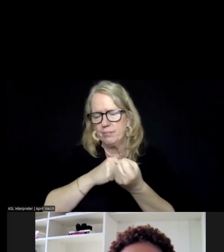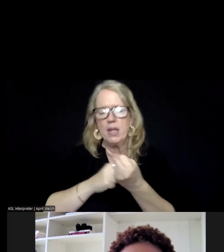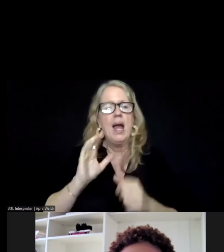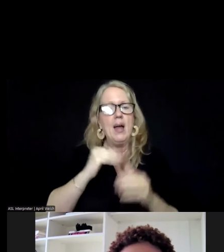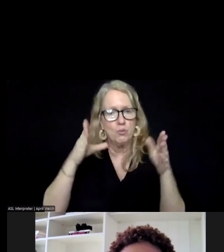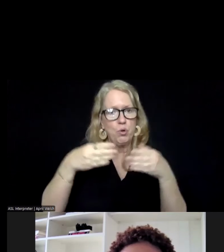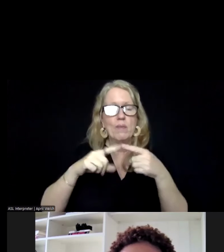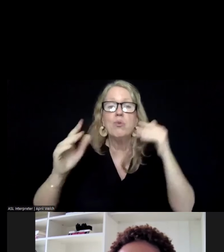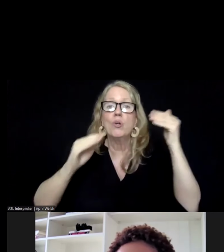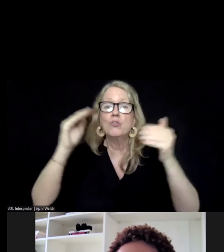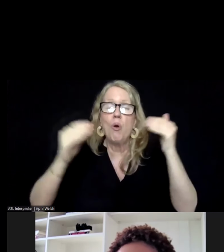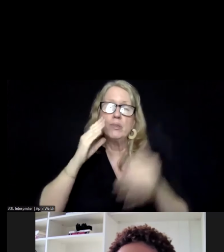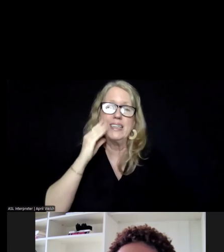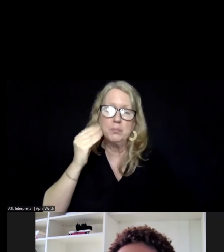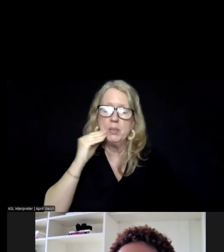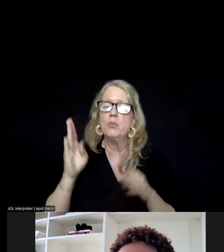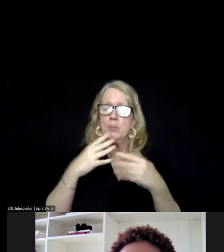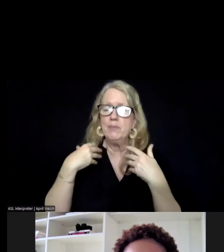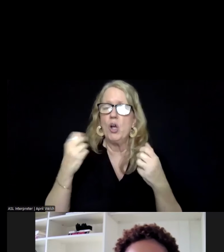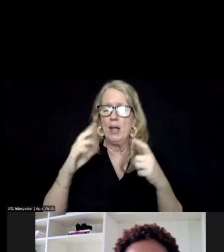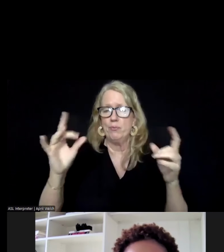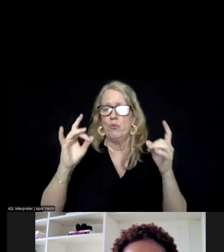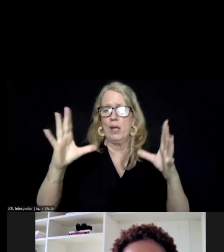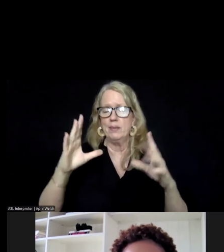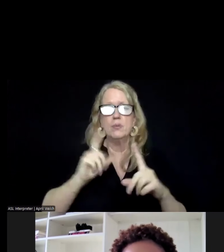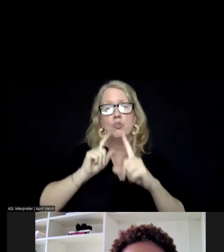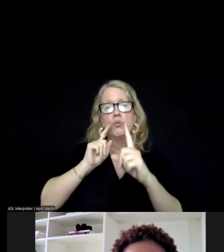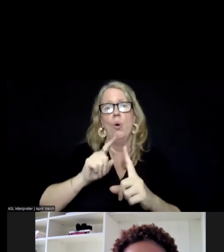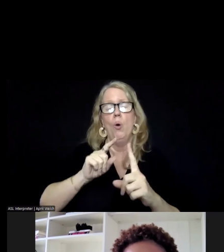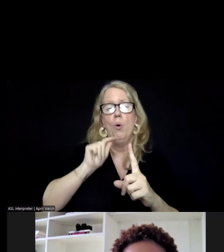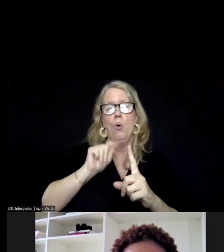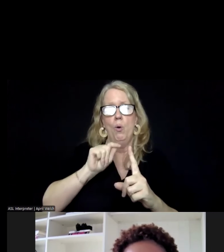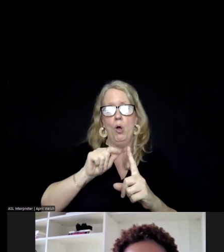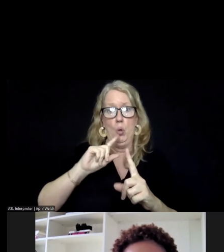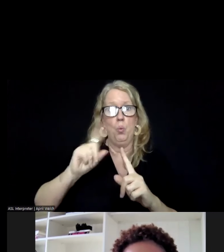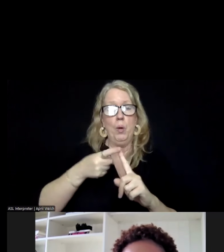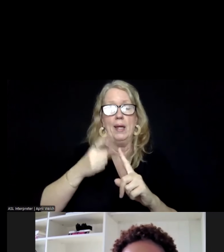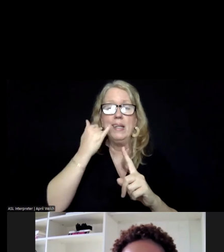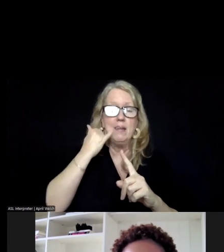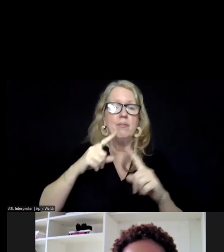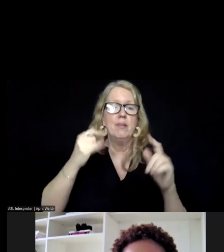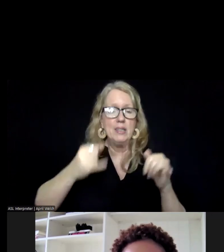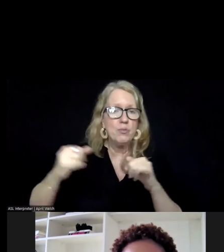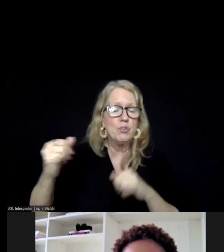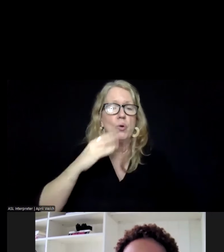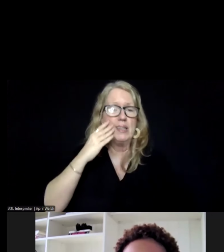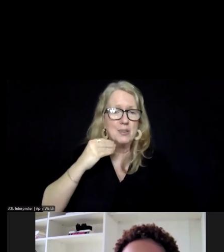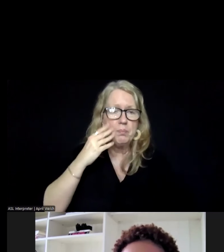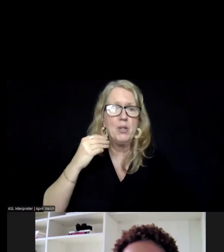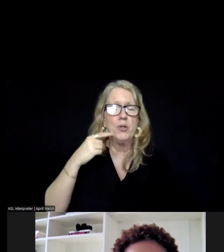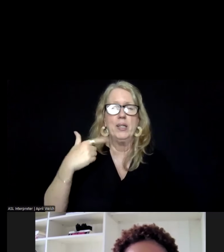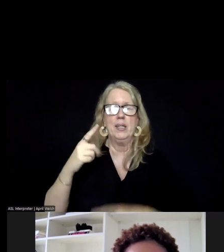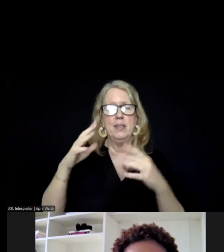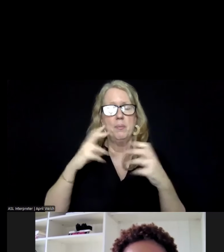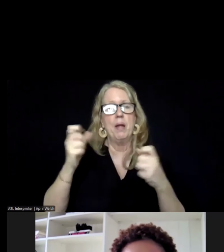on adults experiencing behavioral health crises, and our goal is to make sure that when an individual does experience a behavioral health crisis, they have a